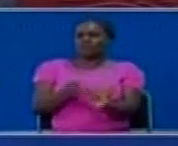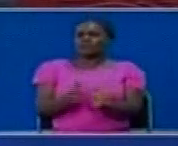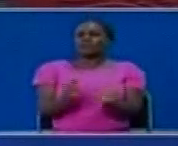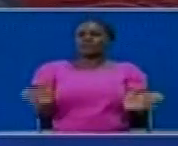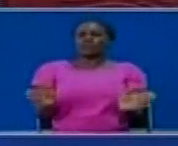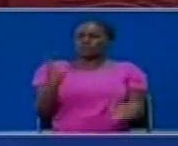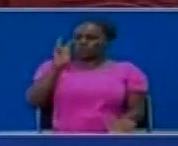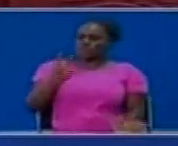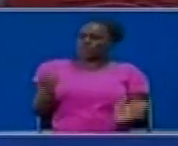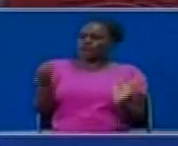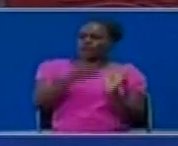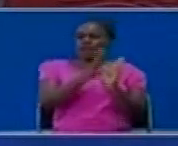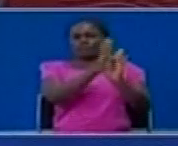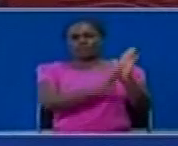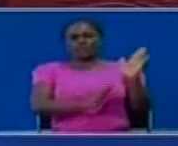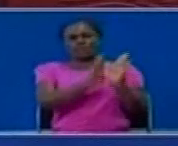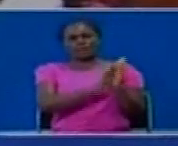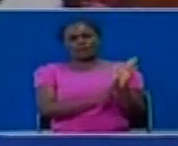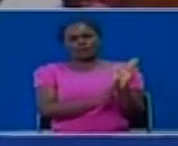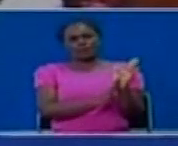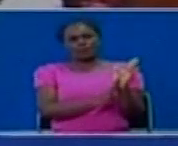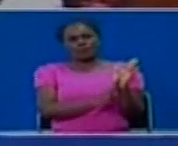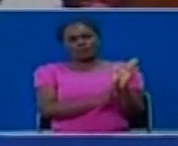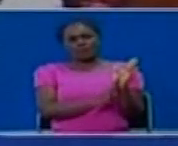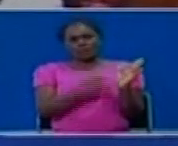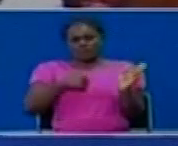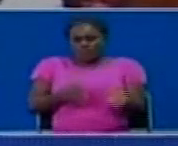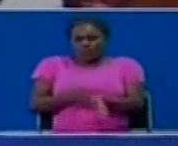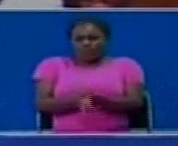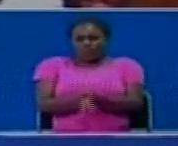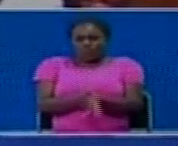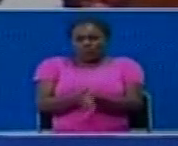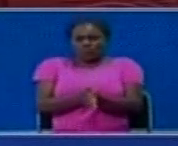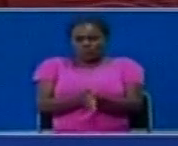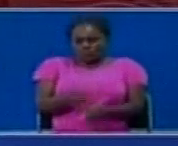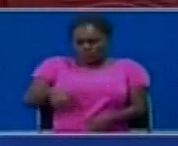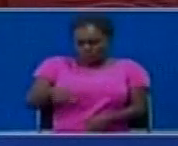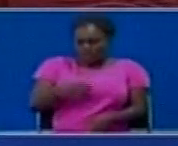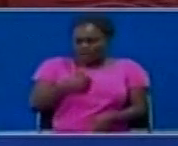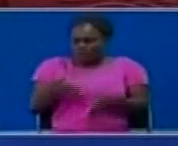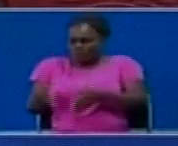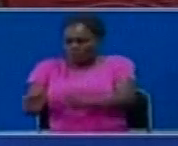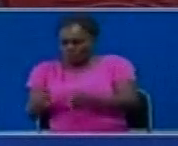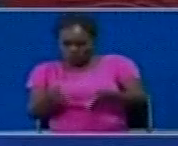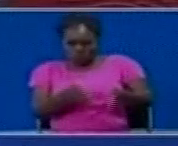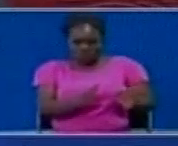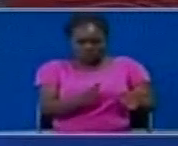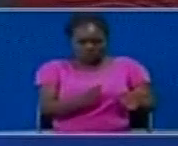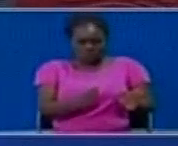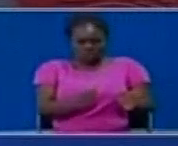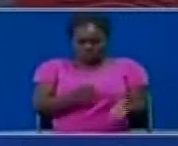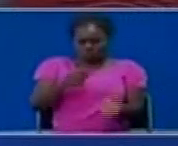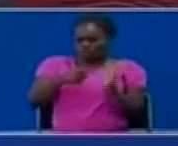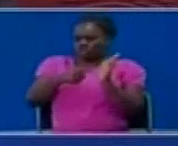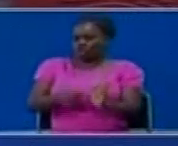relook into this bill was lost, Mr. Speaker. I am excited today that we have an opportunity to stamp the